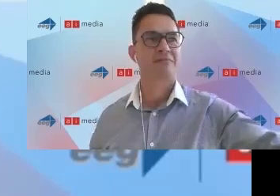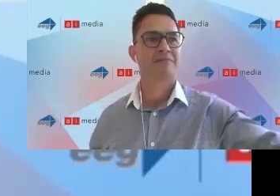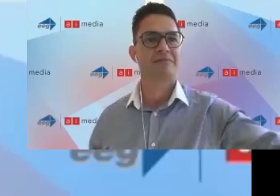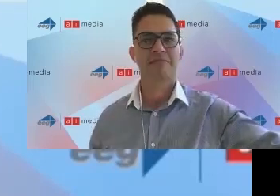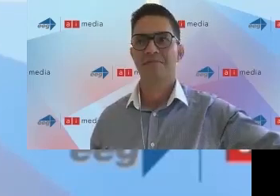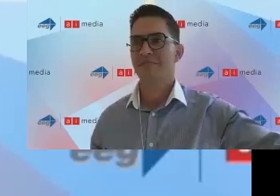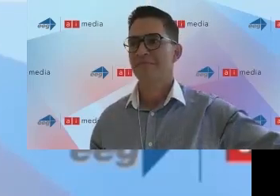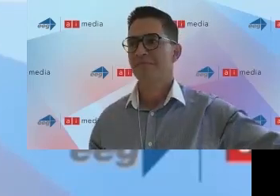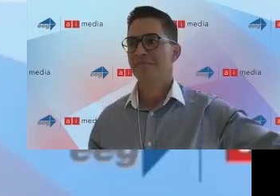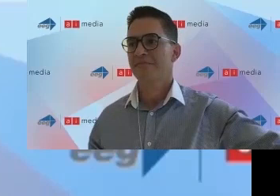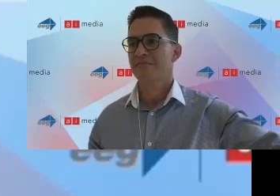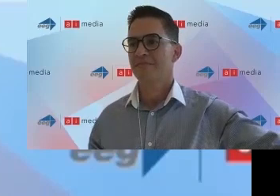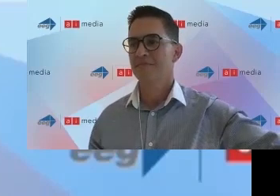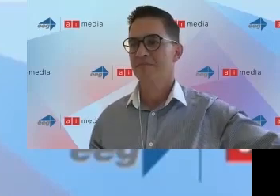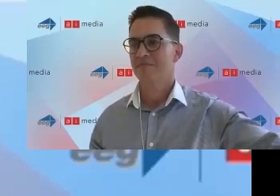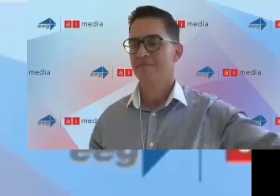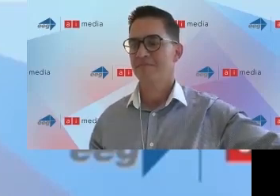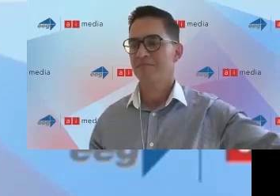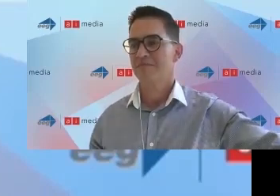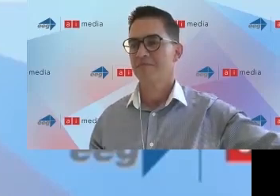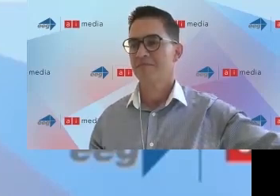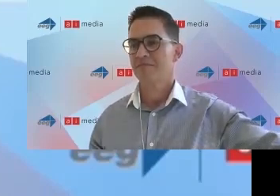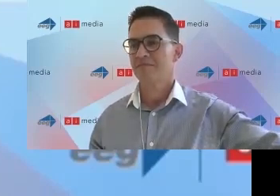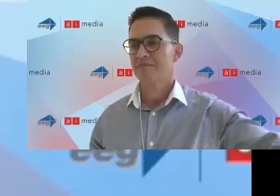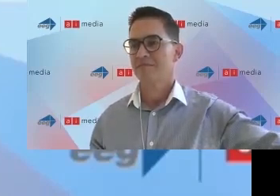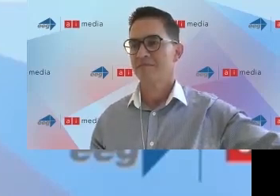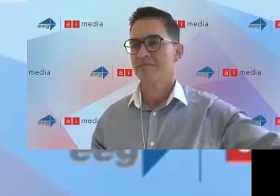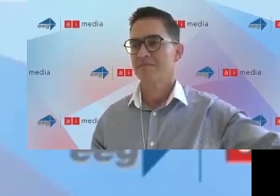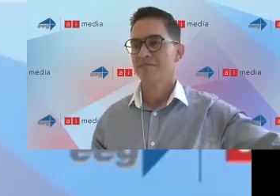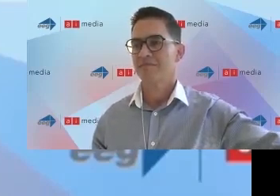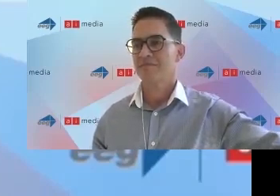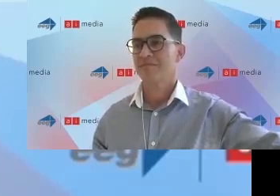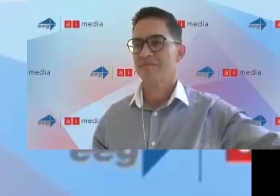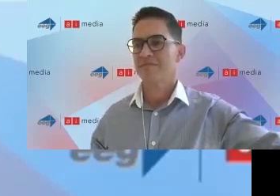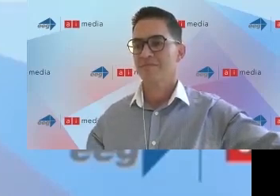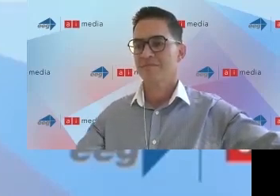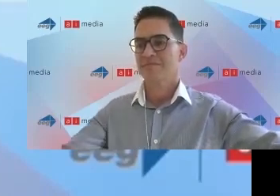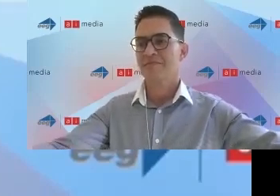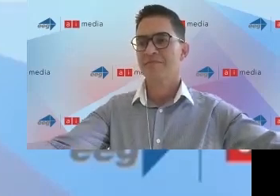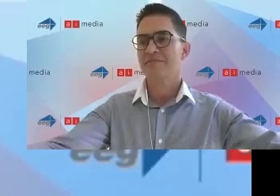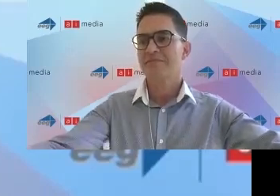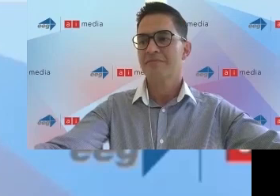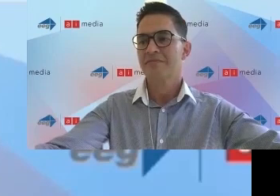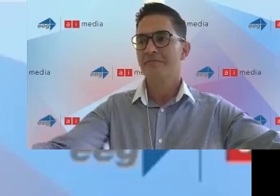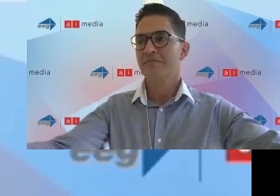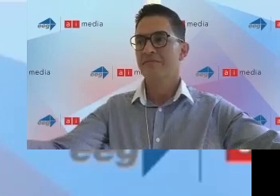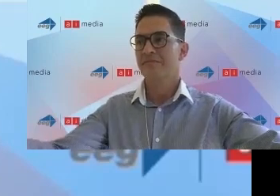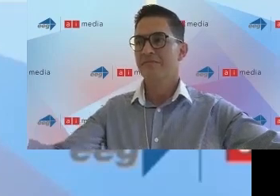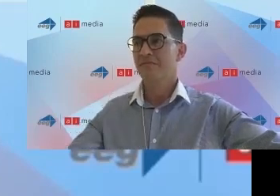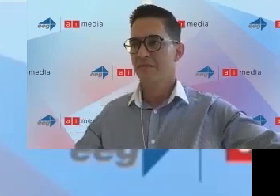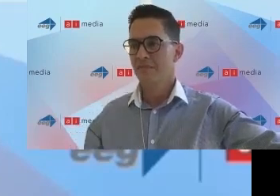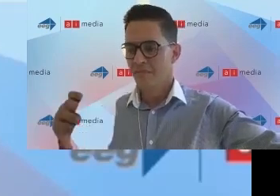what I personally consider very important, our vision of making the world's content accessible for everyone. Now as